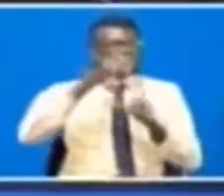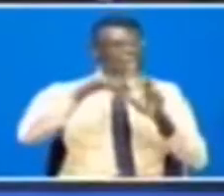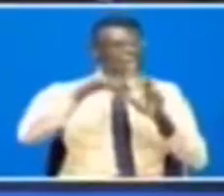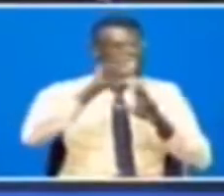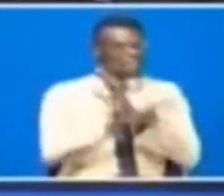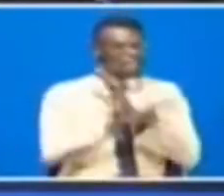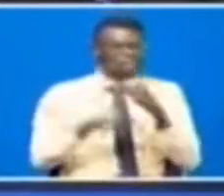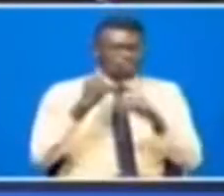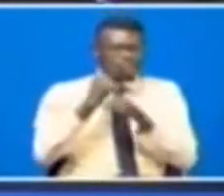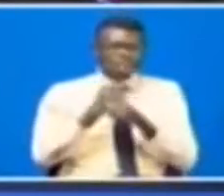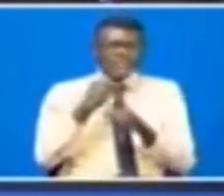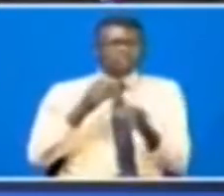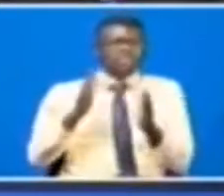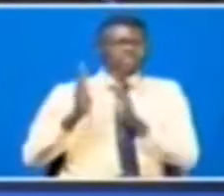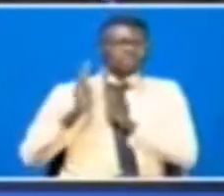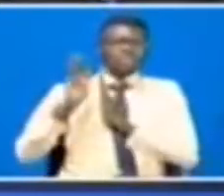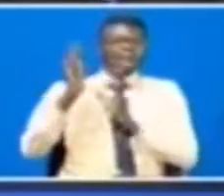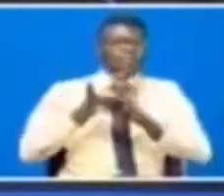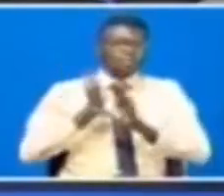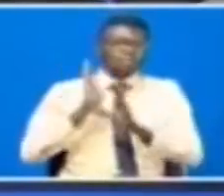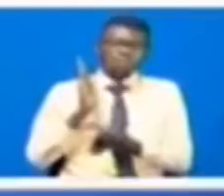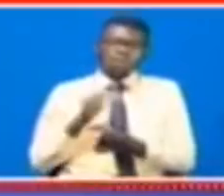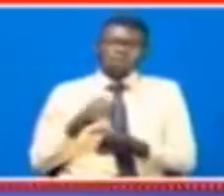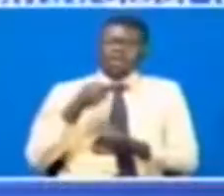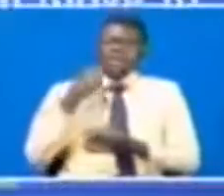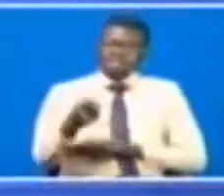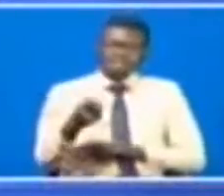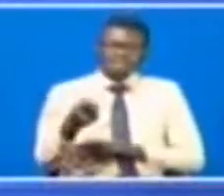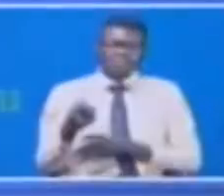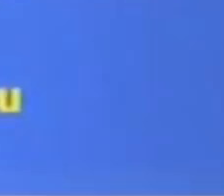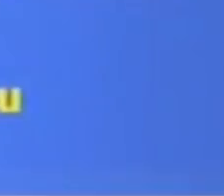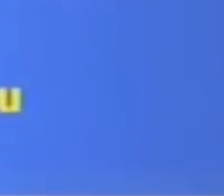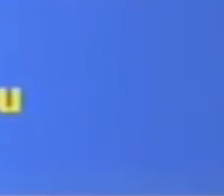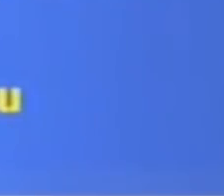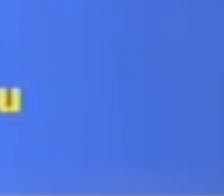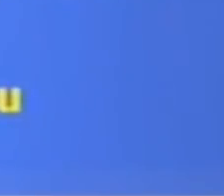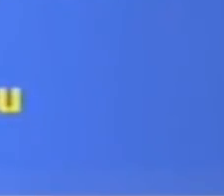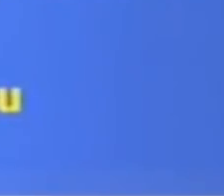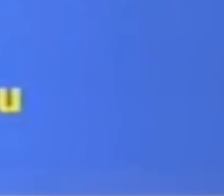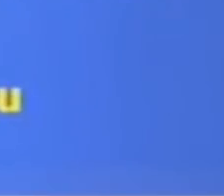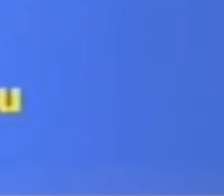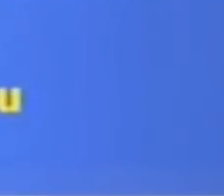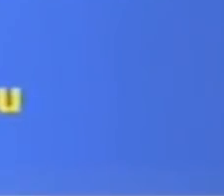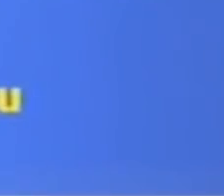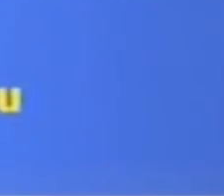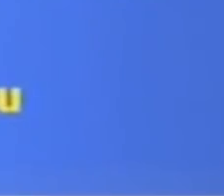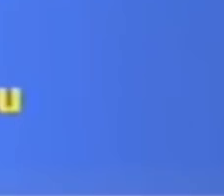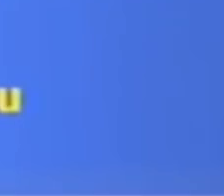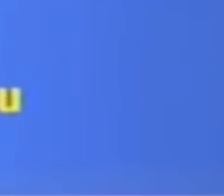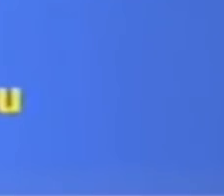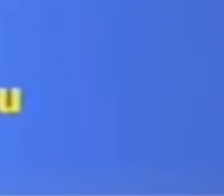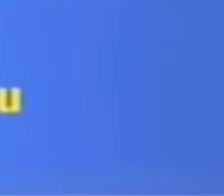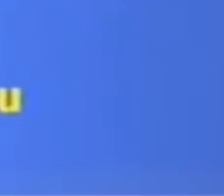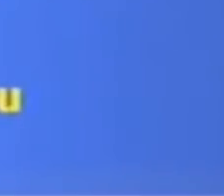duties, confirmed that his security had been withdrawn. He said, and I quote, "No notice or reasons were communicated to myself, and all I can find